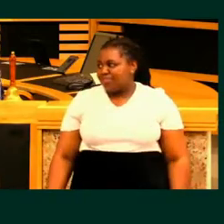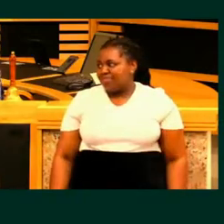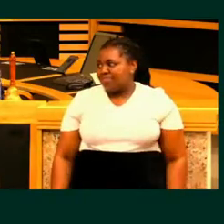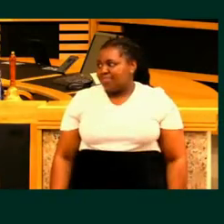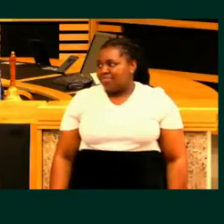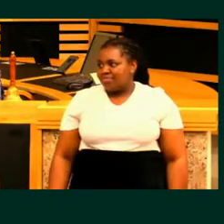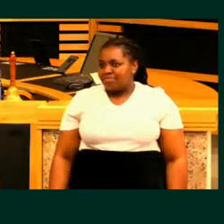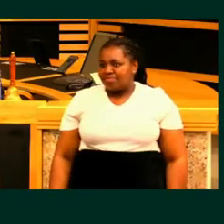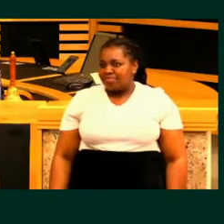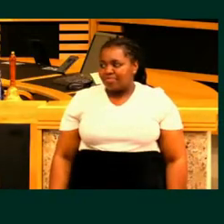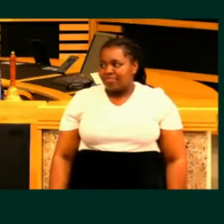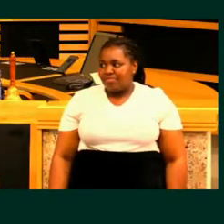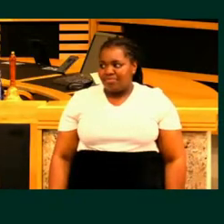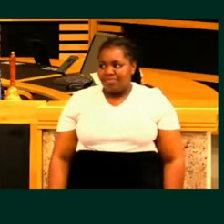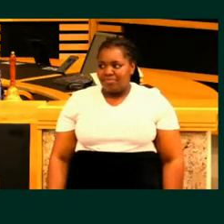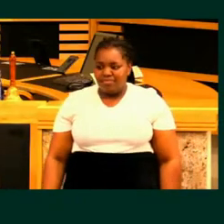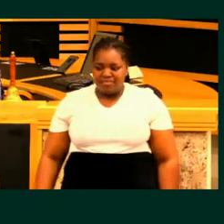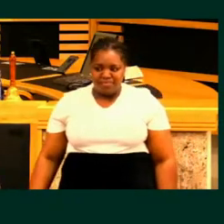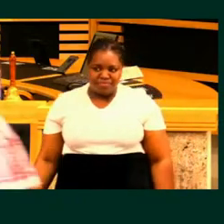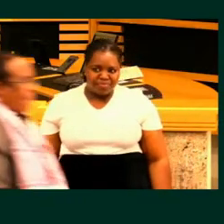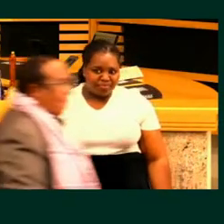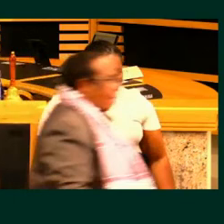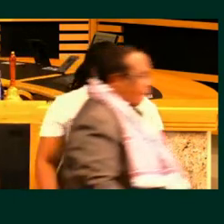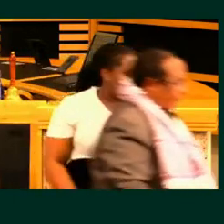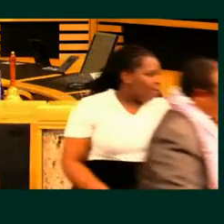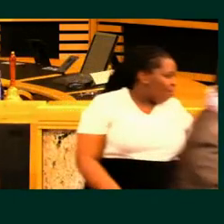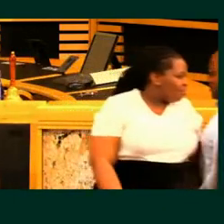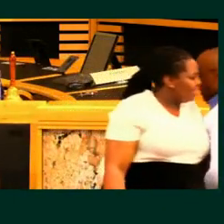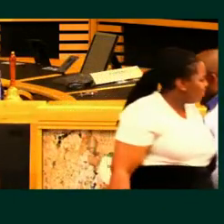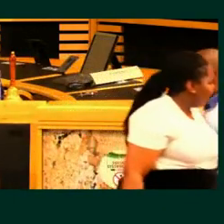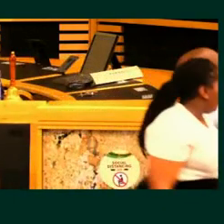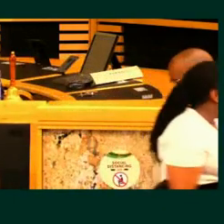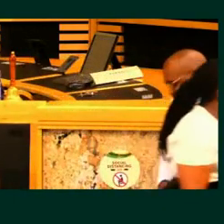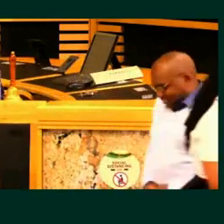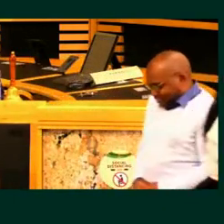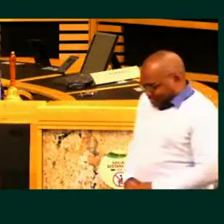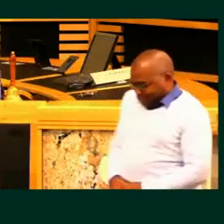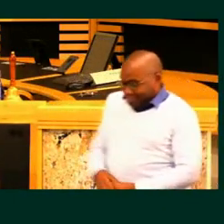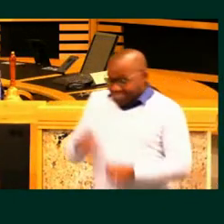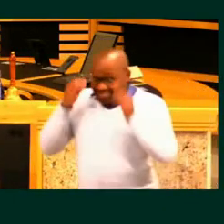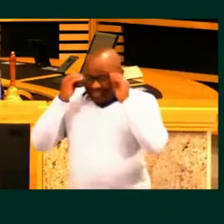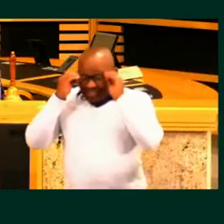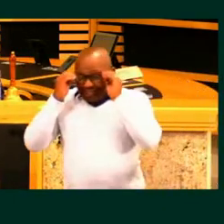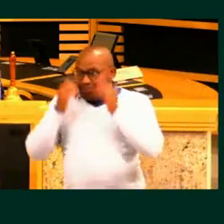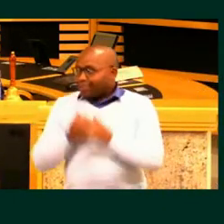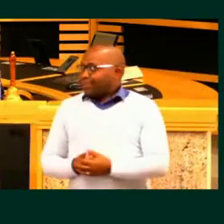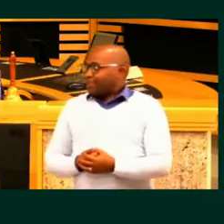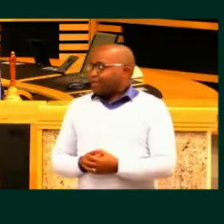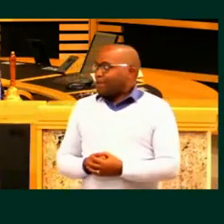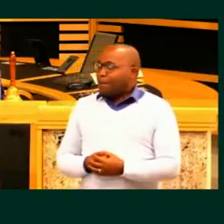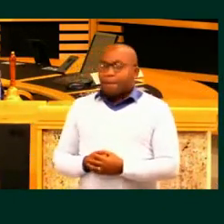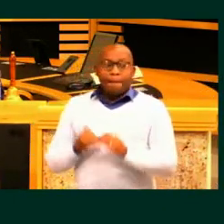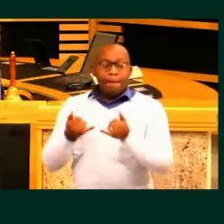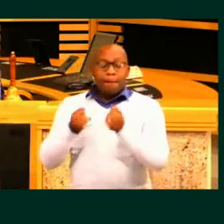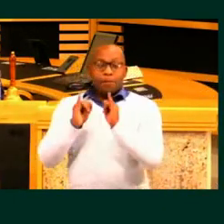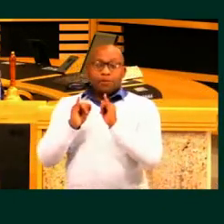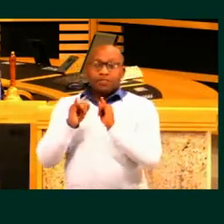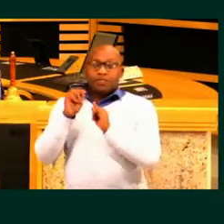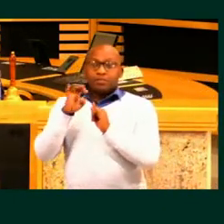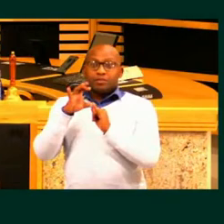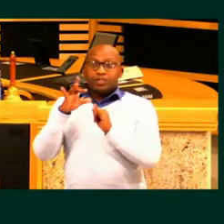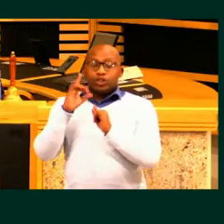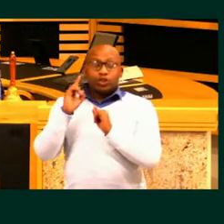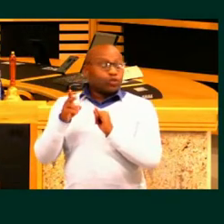much I will now invite honorable MC honorable M to conclude the the debate in 10